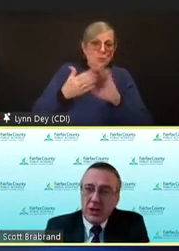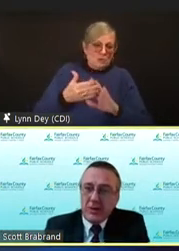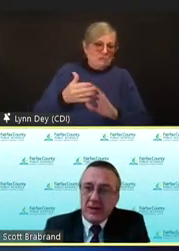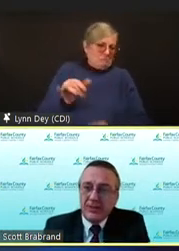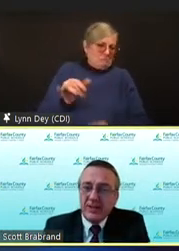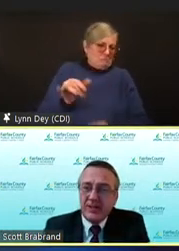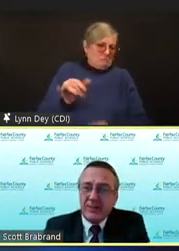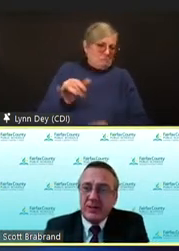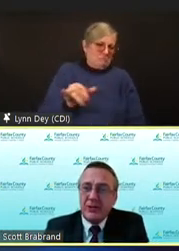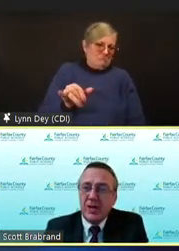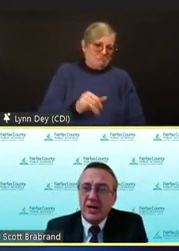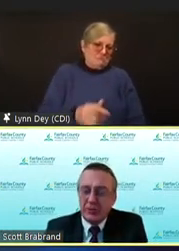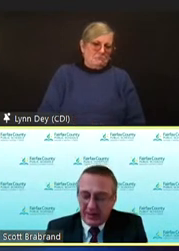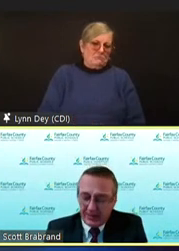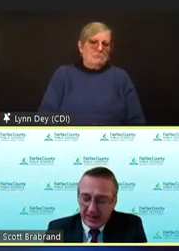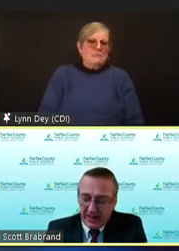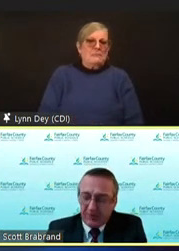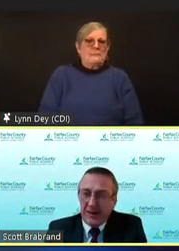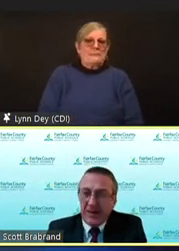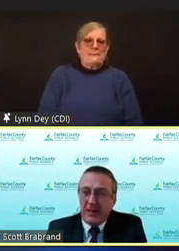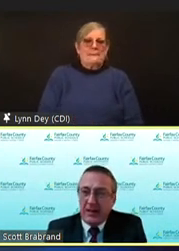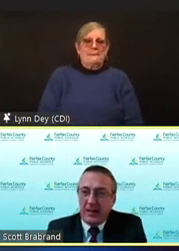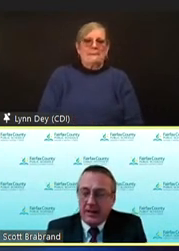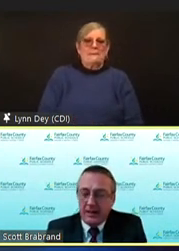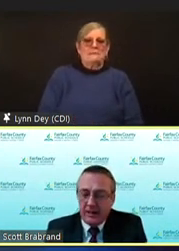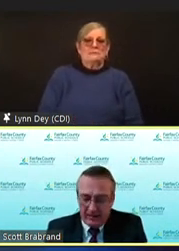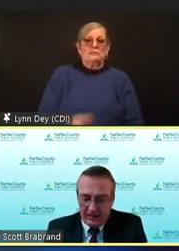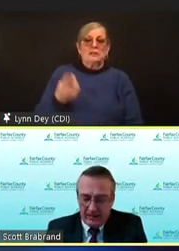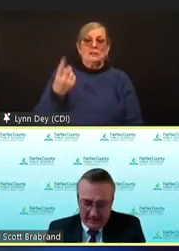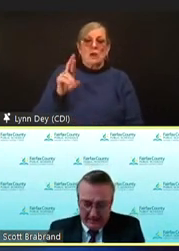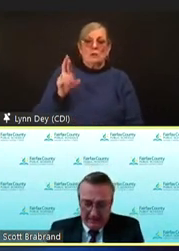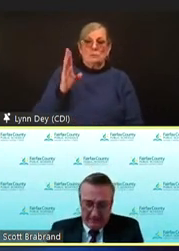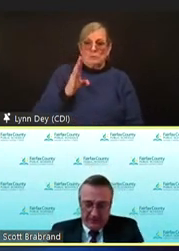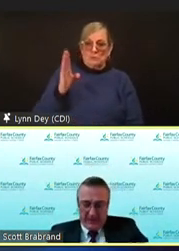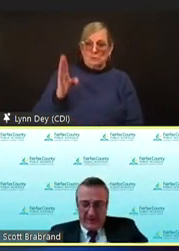Thank you. And I see some in the chat, Tracy.